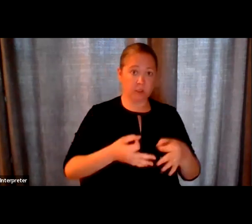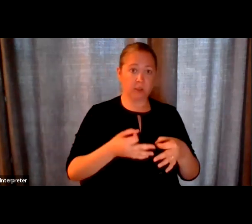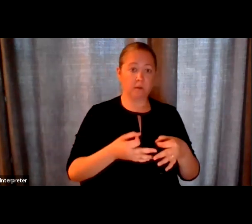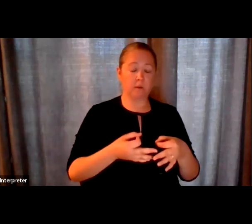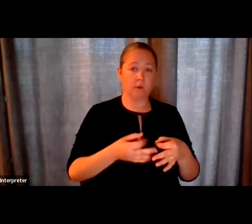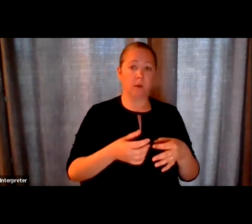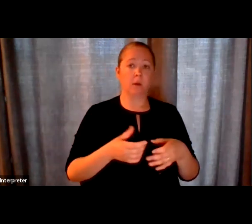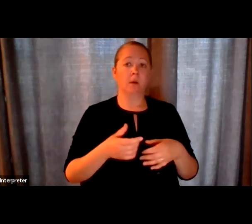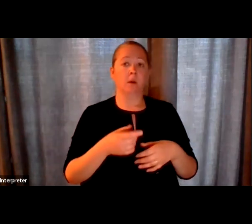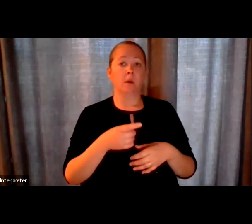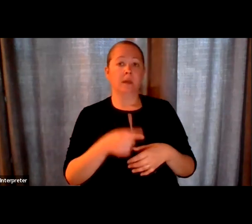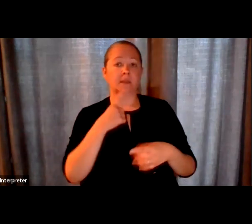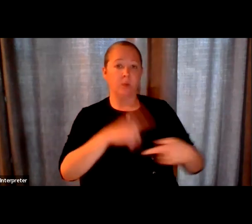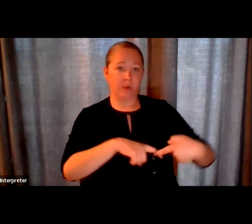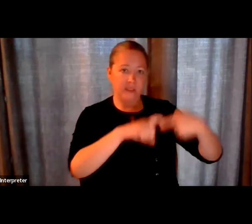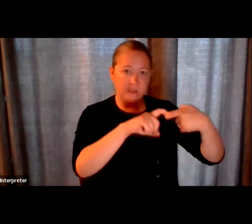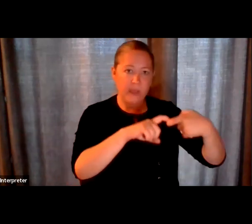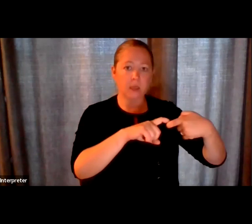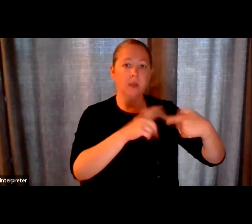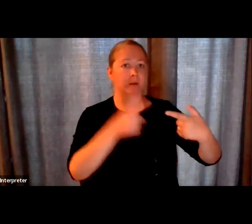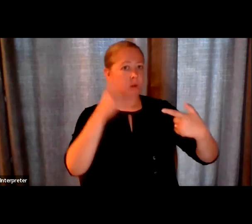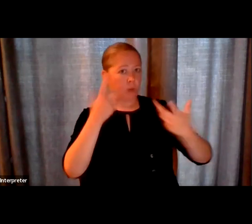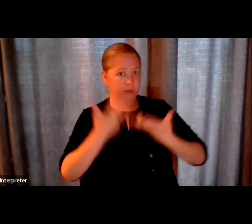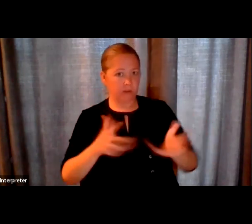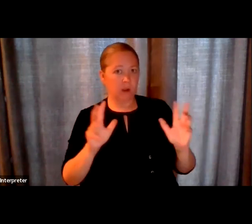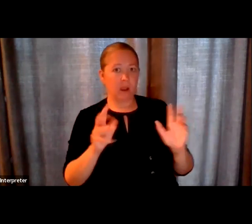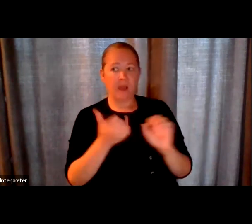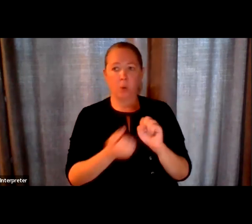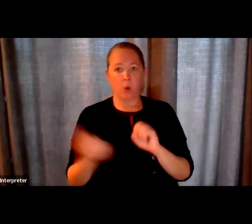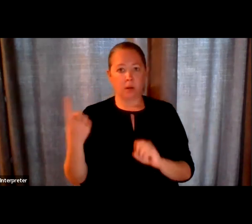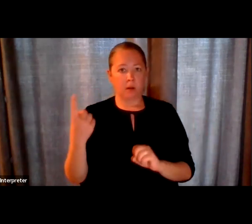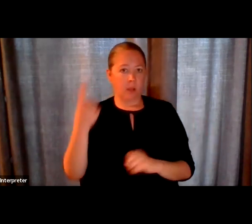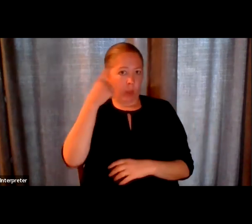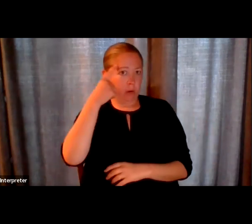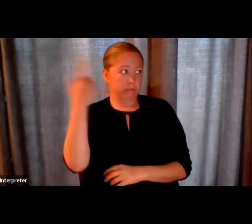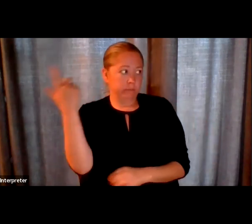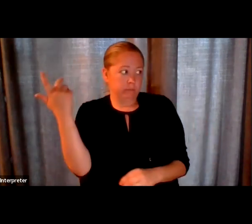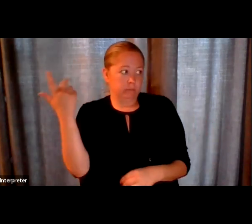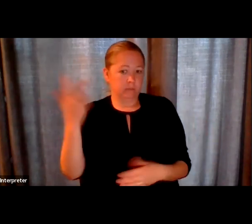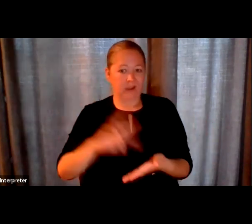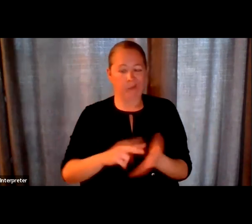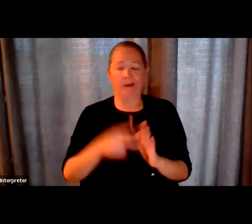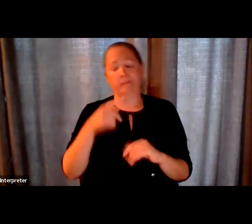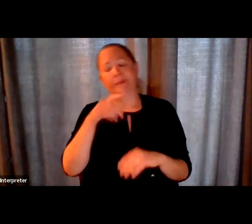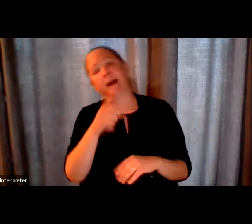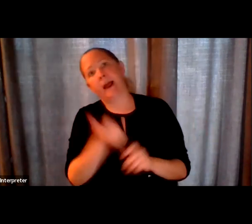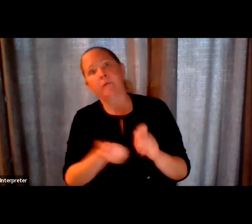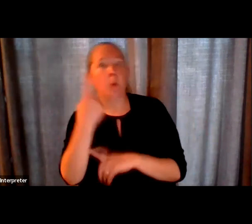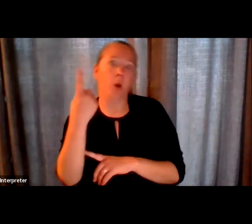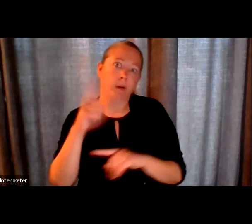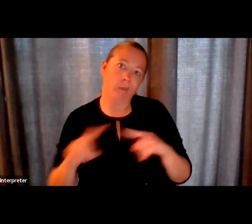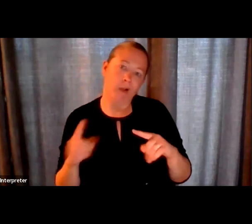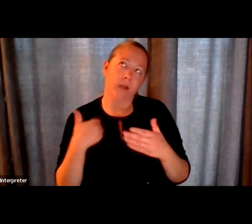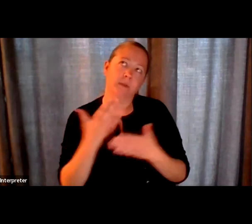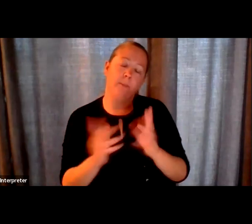he, and he was suspended and this was over, then everyone there, I mean, it's tough to say everyone, I'm sure there are those who disagree,